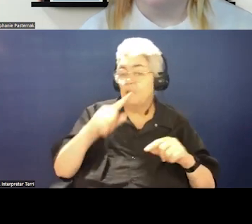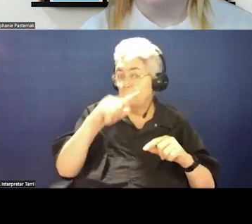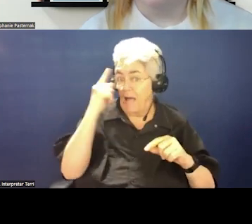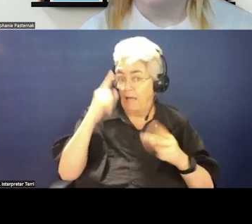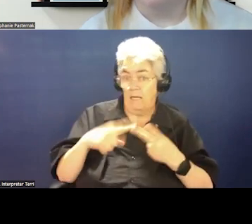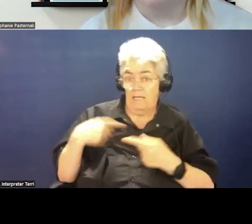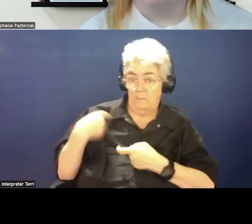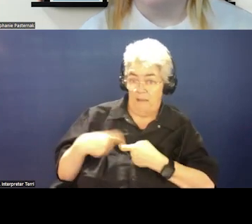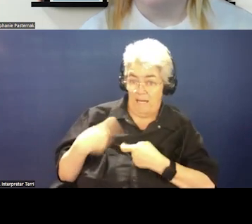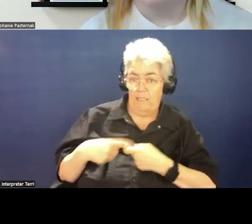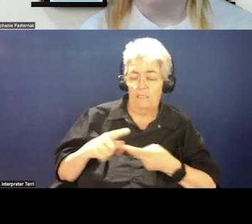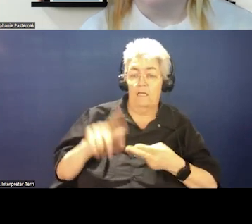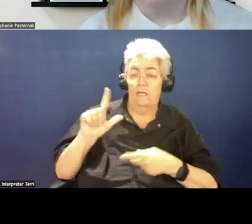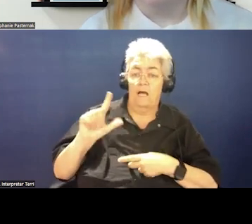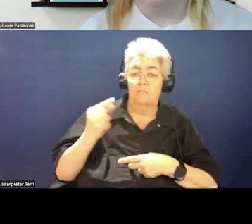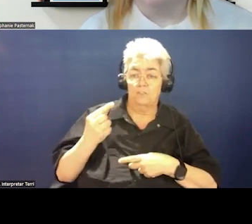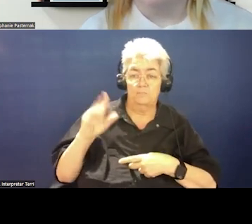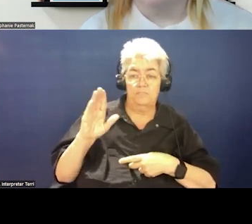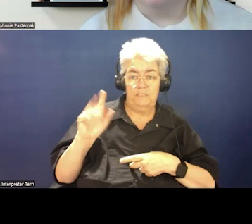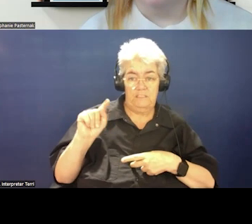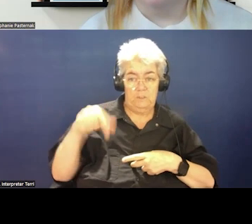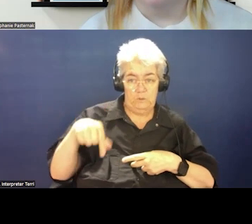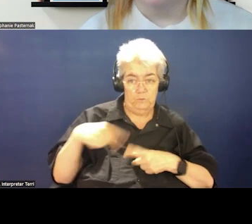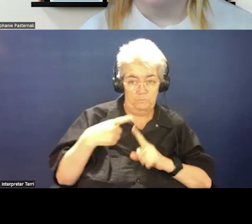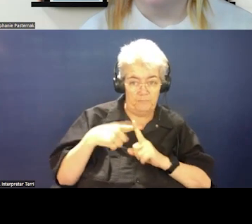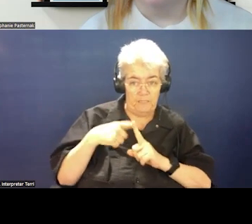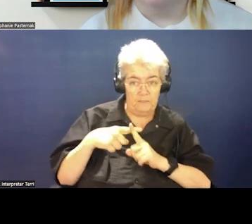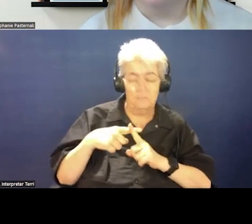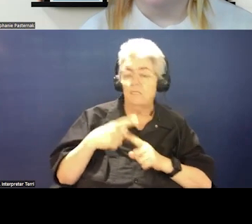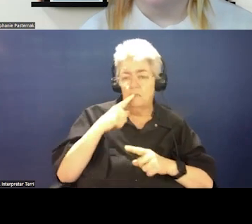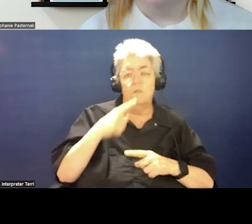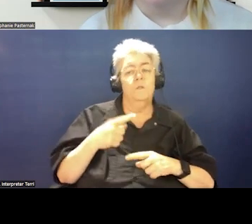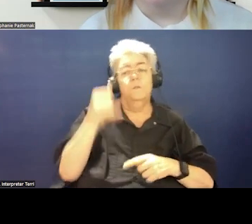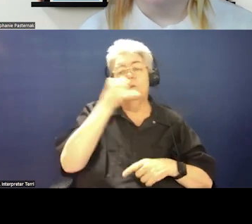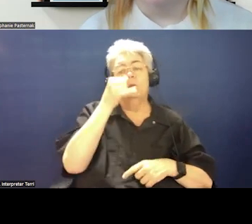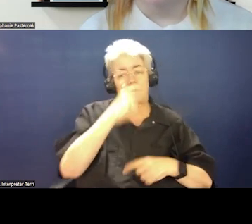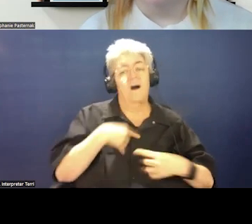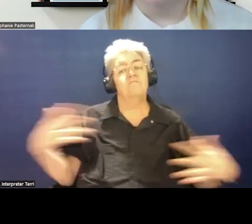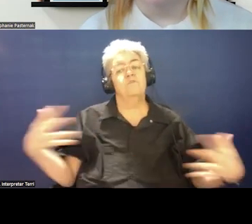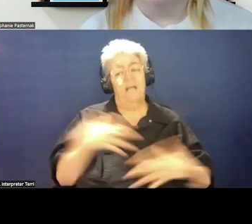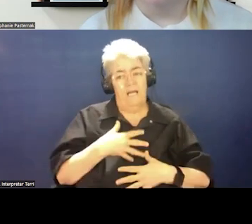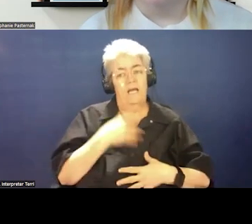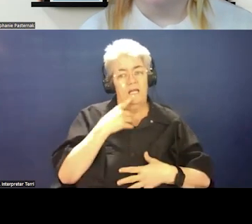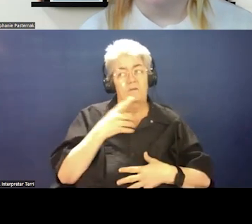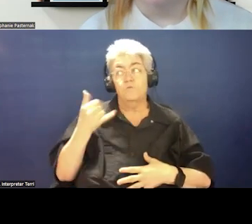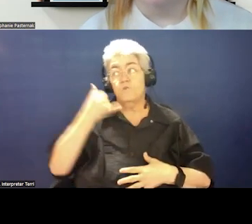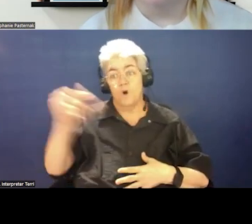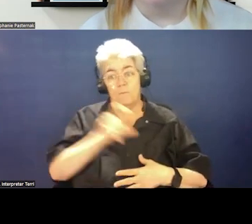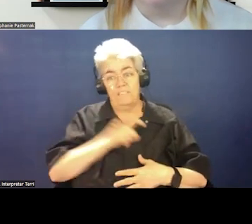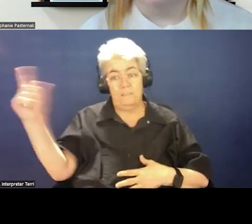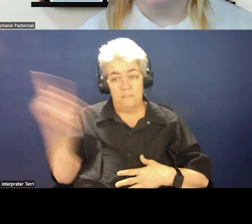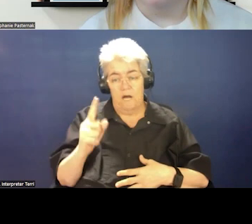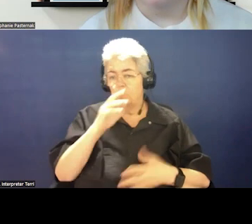and LGBTQ+ respondents had more significant concerns about what would happen for them and their loved one. So again, when talking